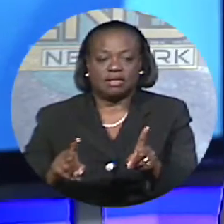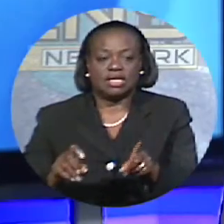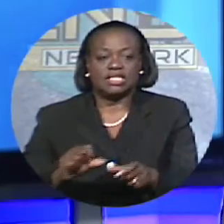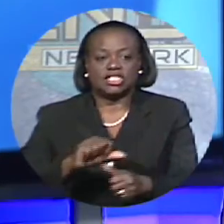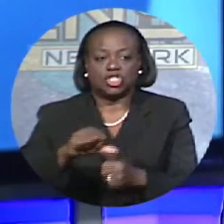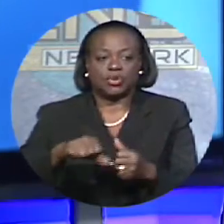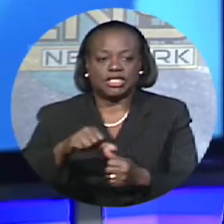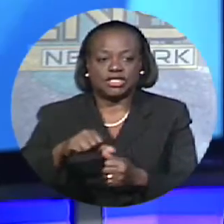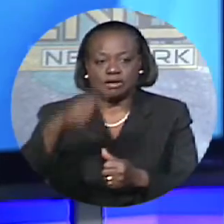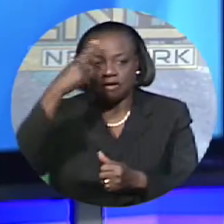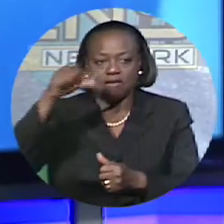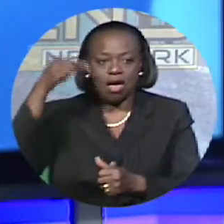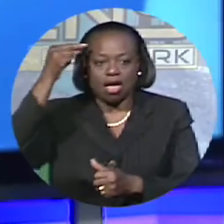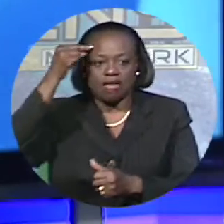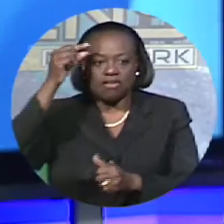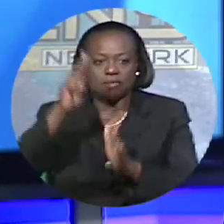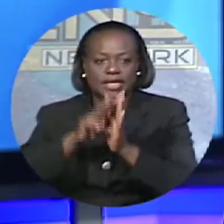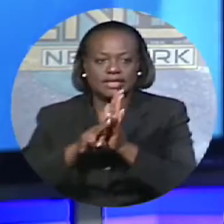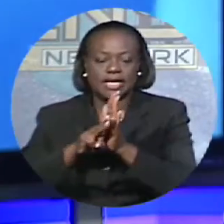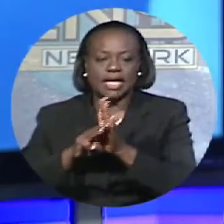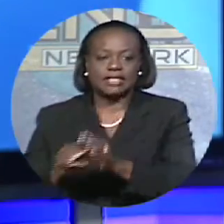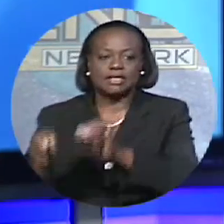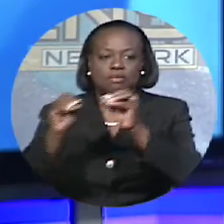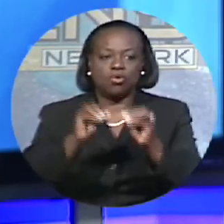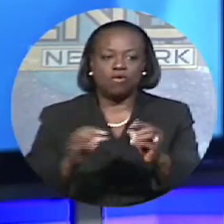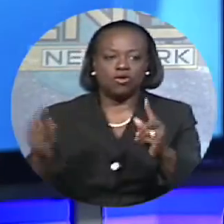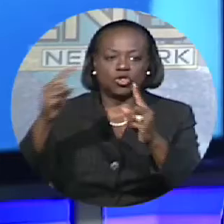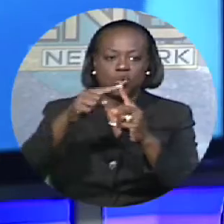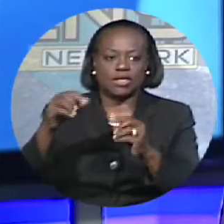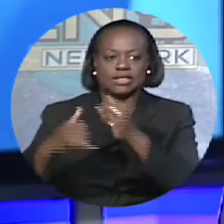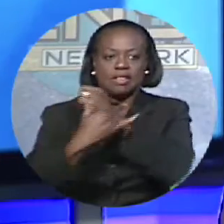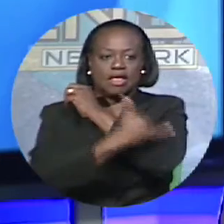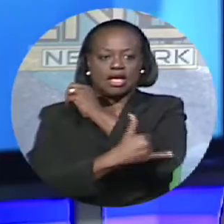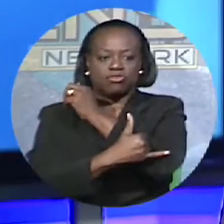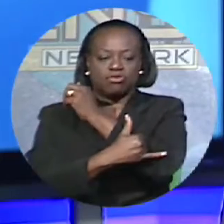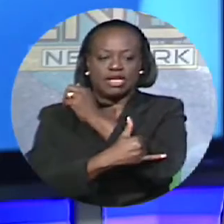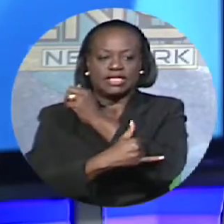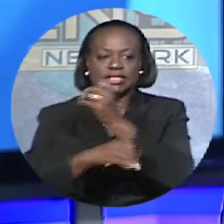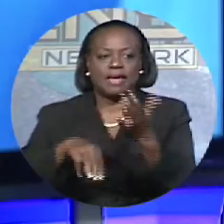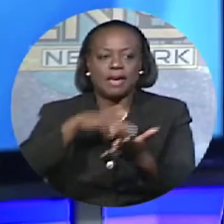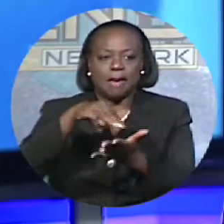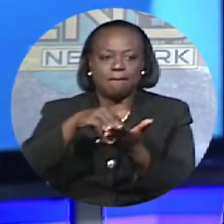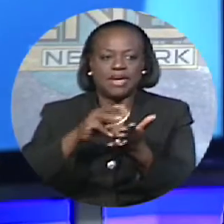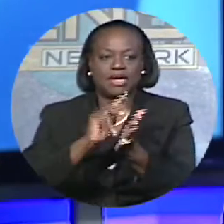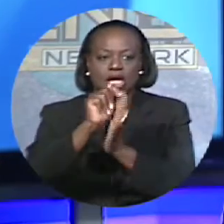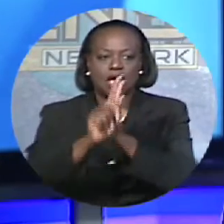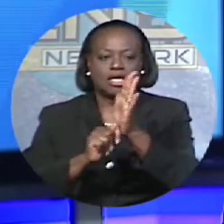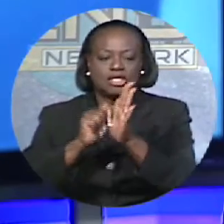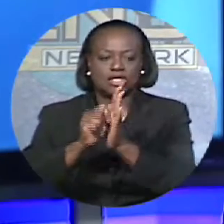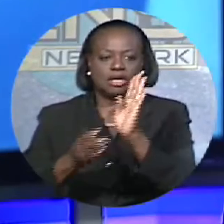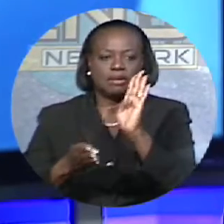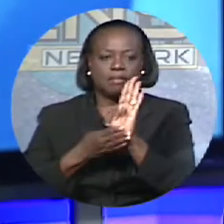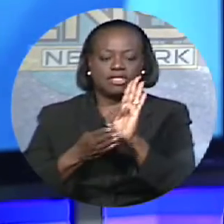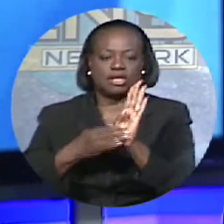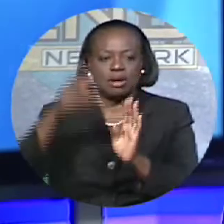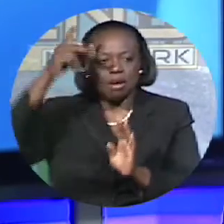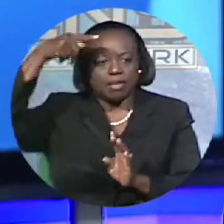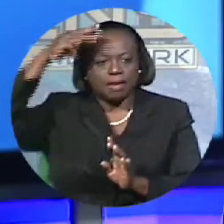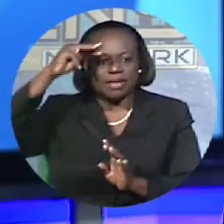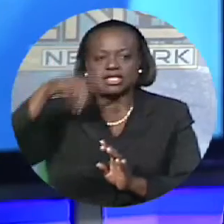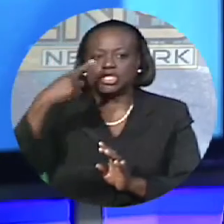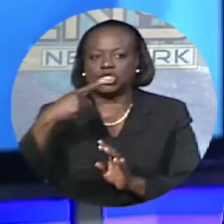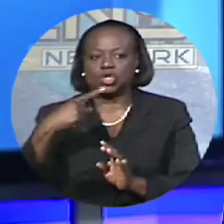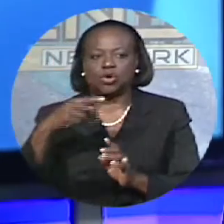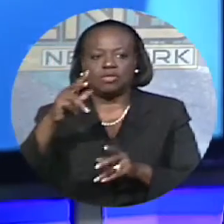the government as it moves toward the country's midterm budget. Prime Minister Perry Christie told reporters outside of cabinet this morning that the midterm